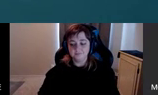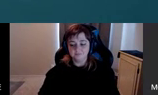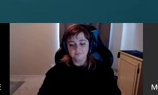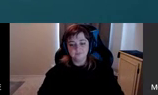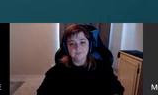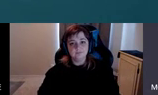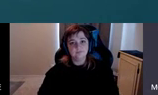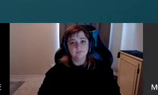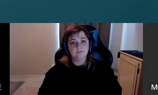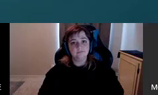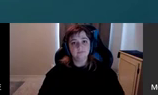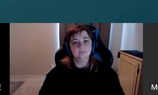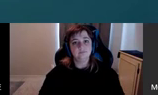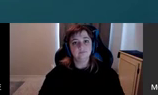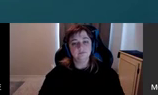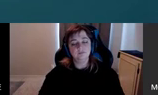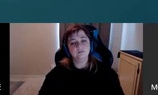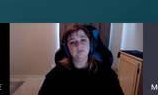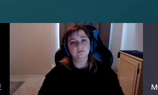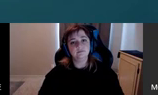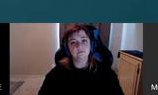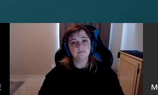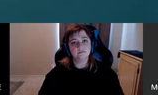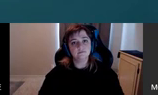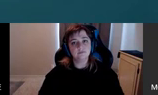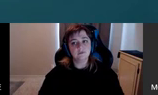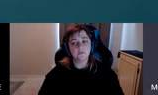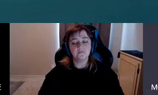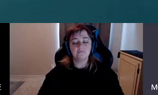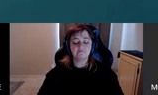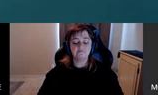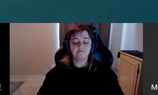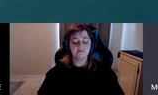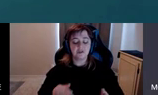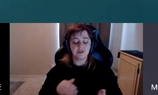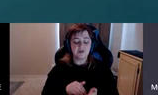So again, as we mentioned, you know,